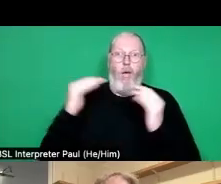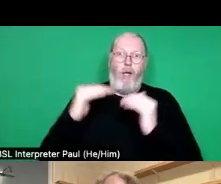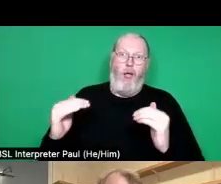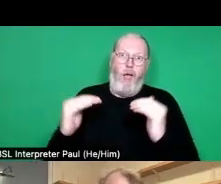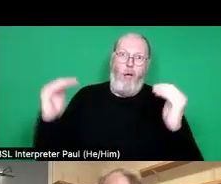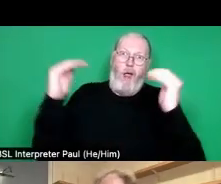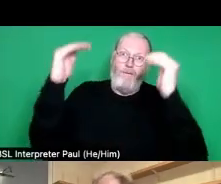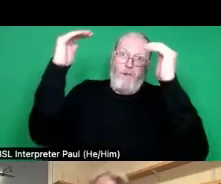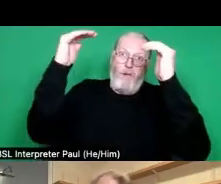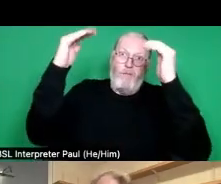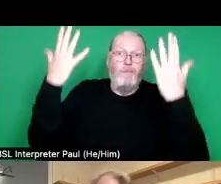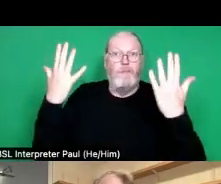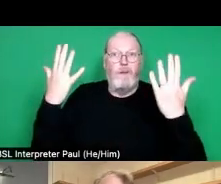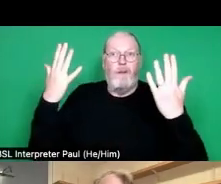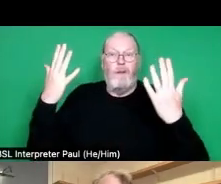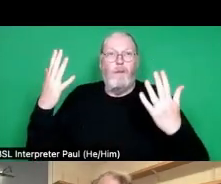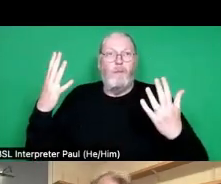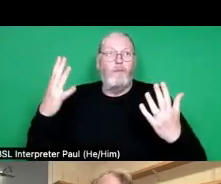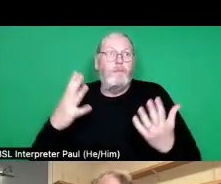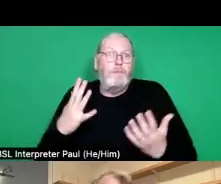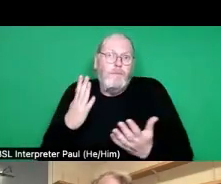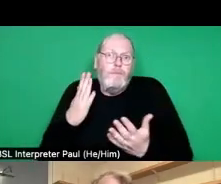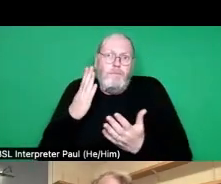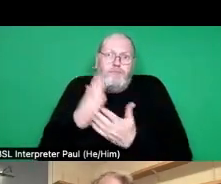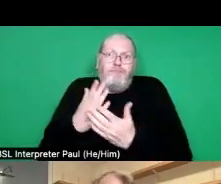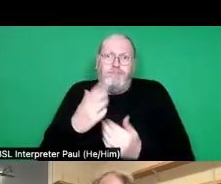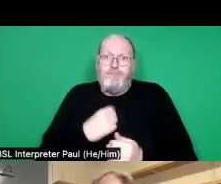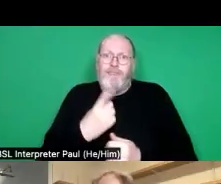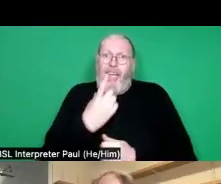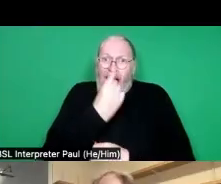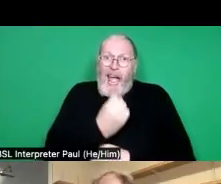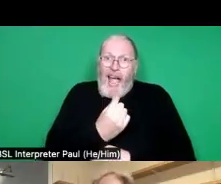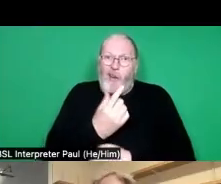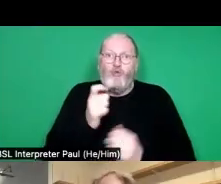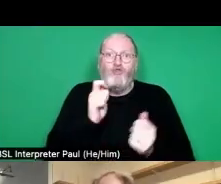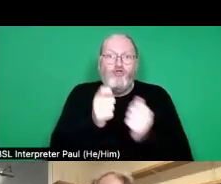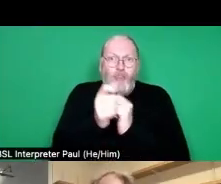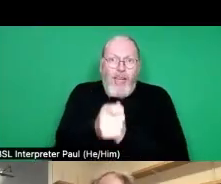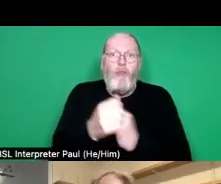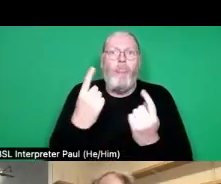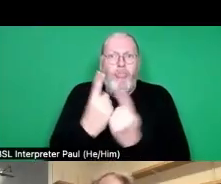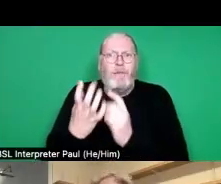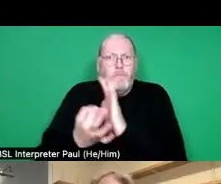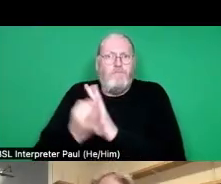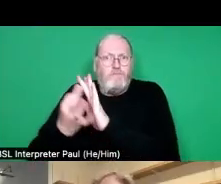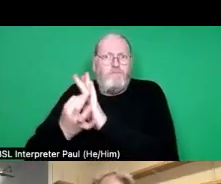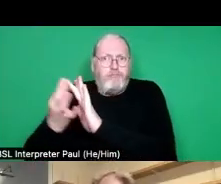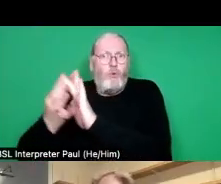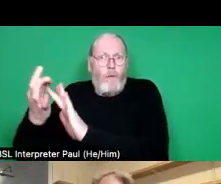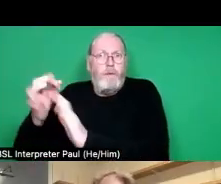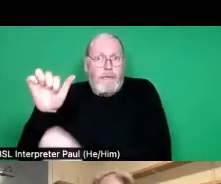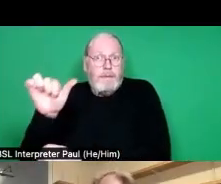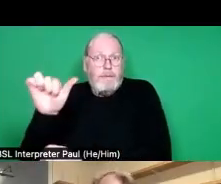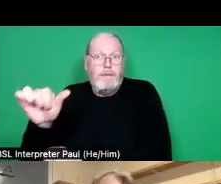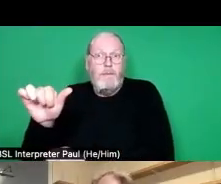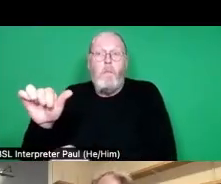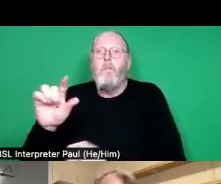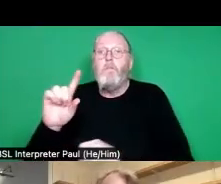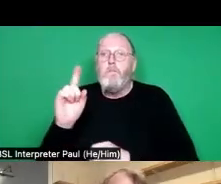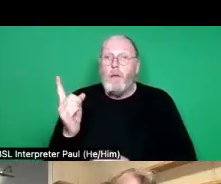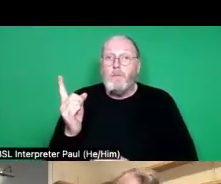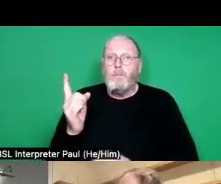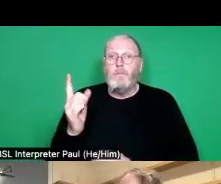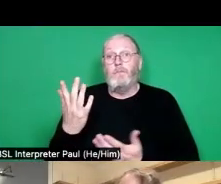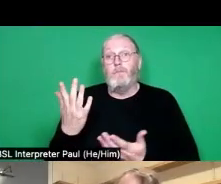to some degree, arguably improve conditions, but they also always have what you